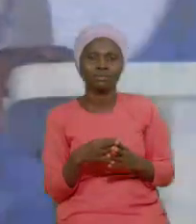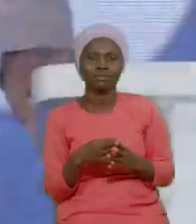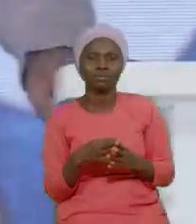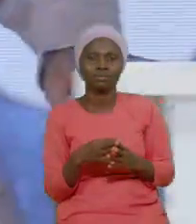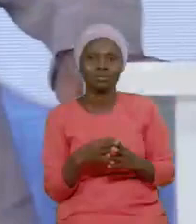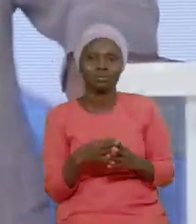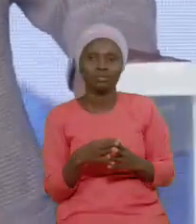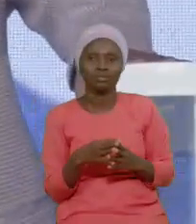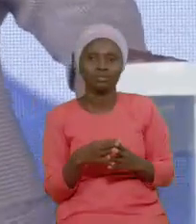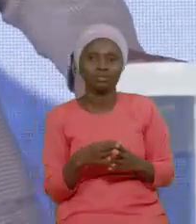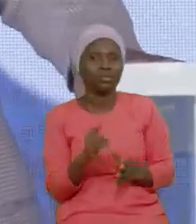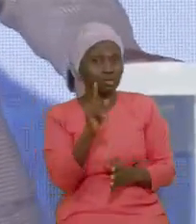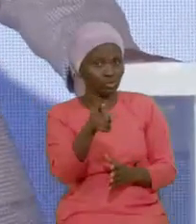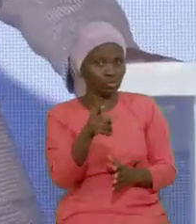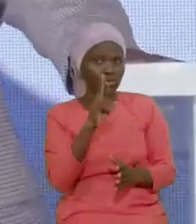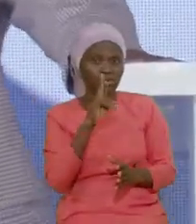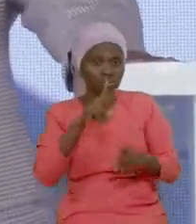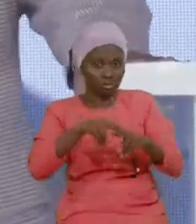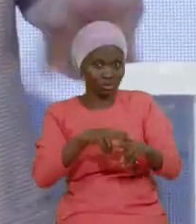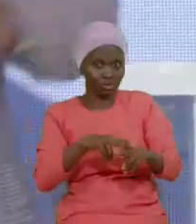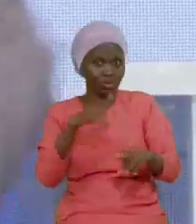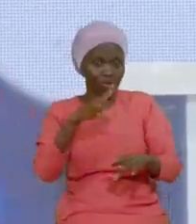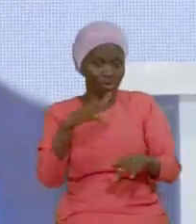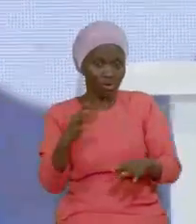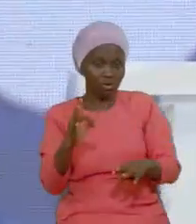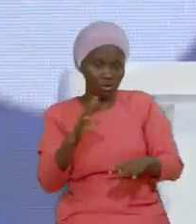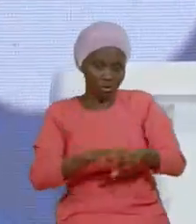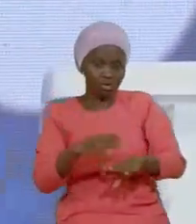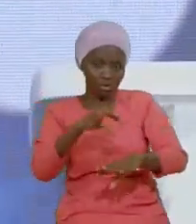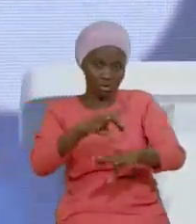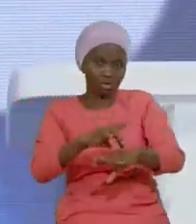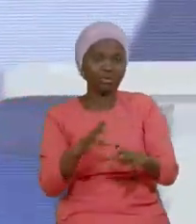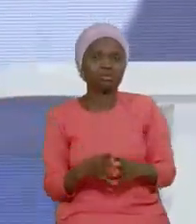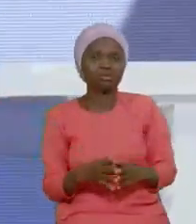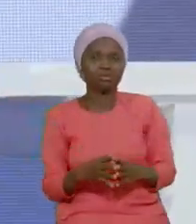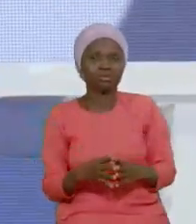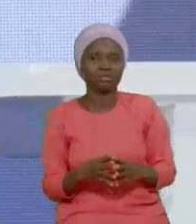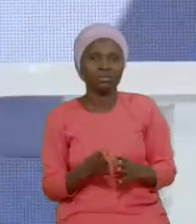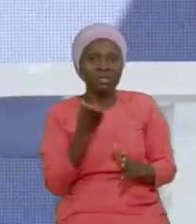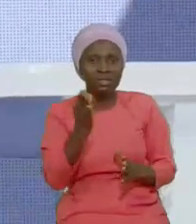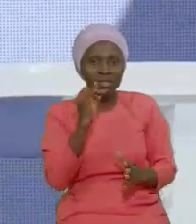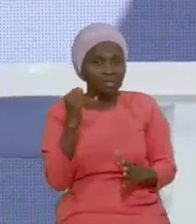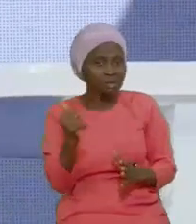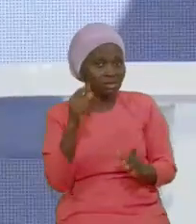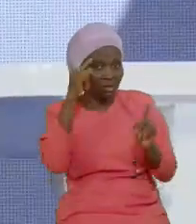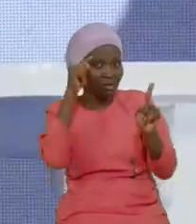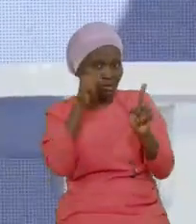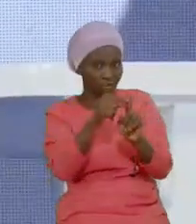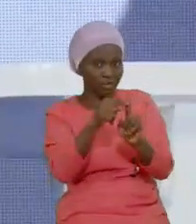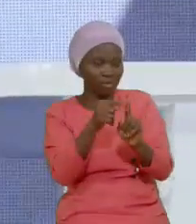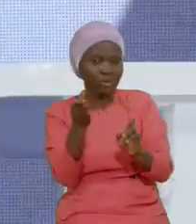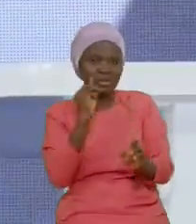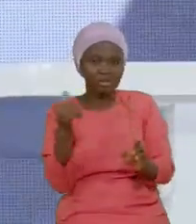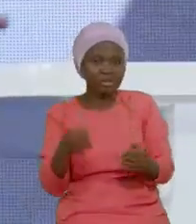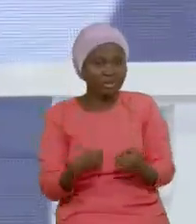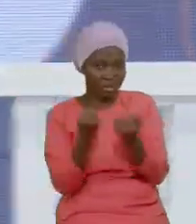Ye are the salt of the earth. There is a goal. There is a